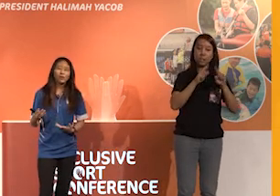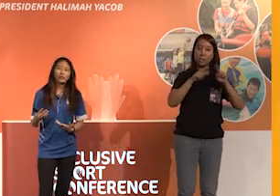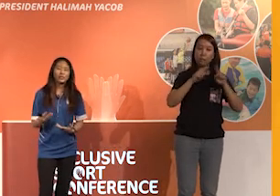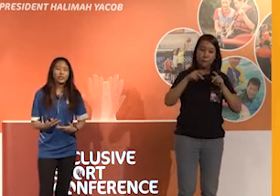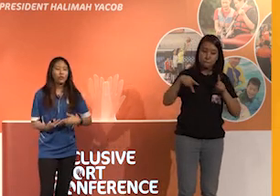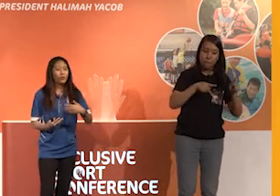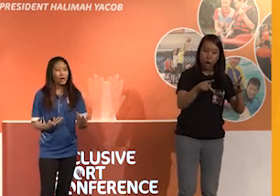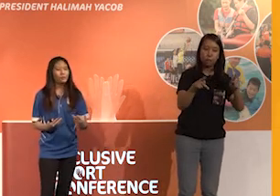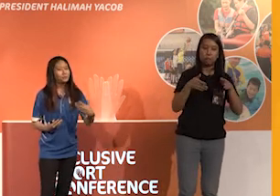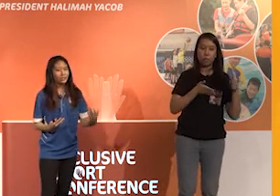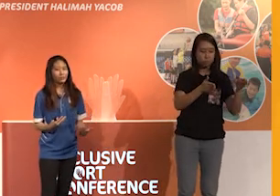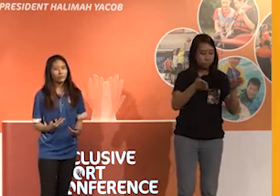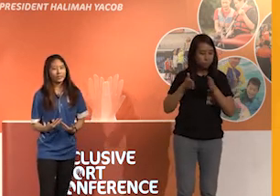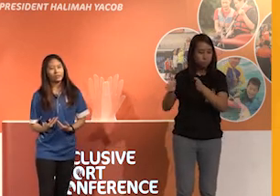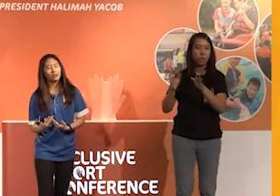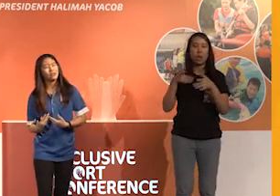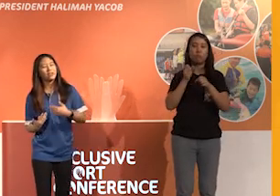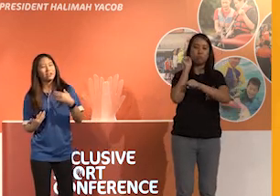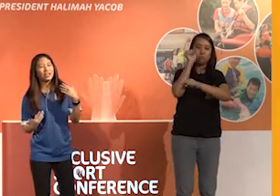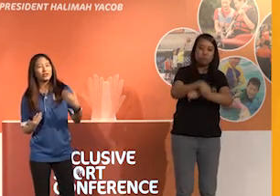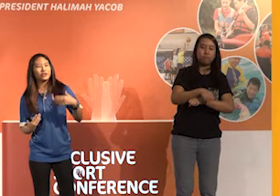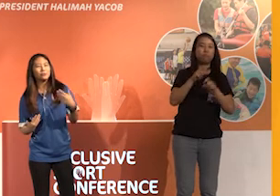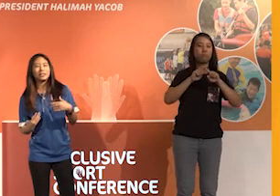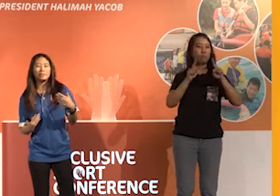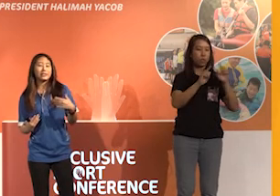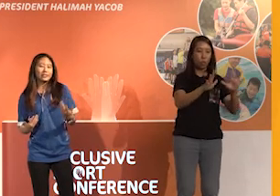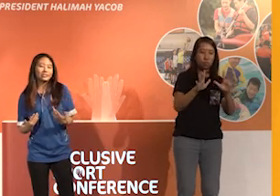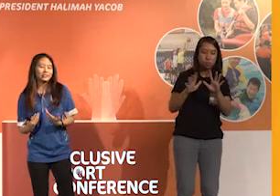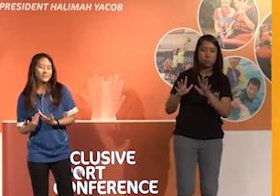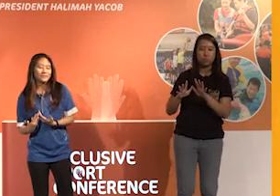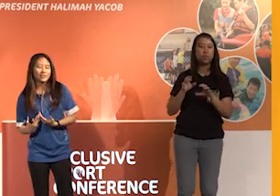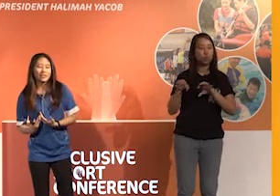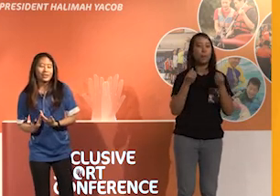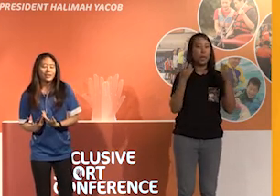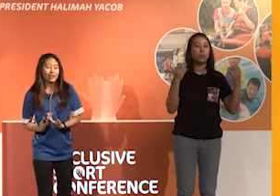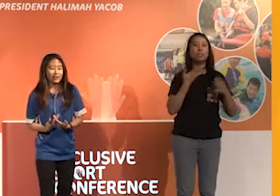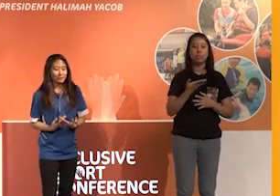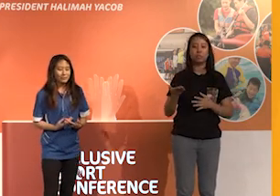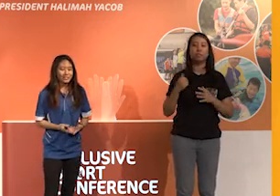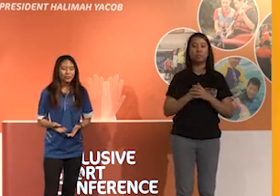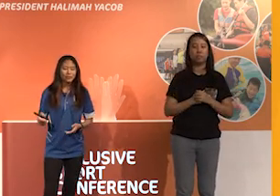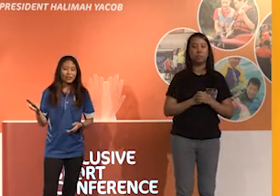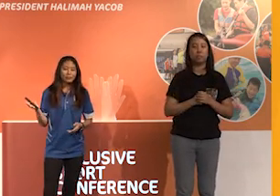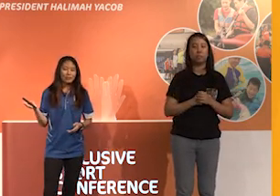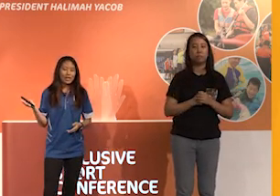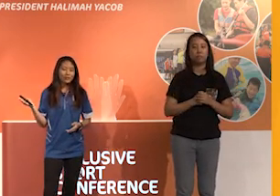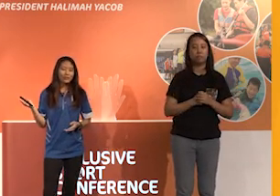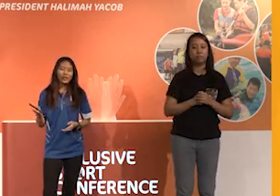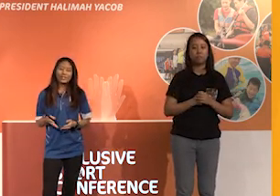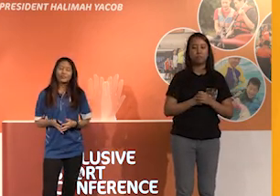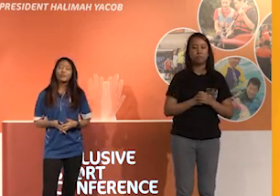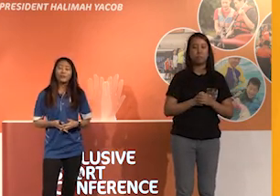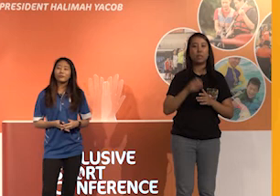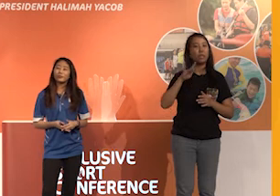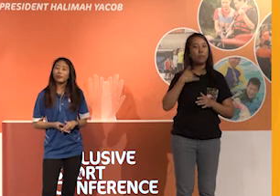and how you actually overcome obstacles and you can do many things. Yeah. So I feel